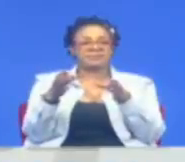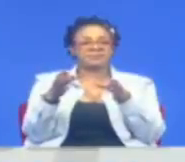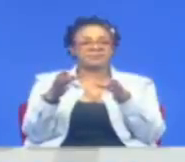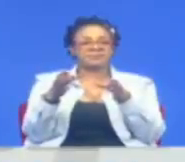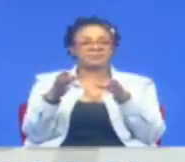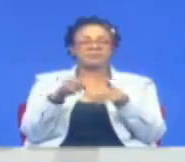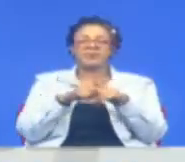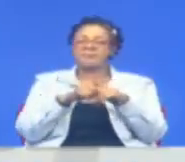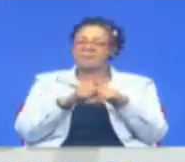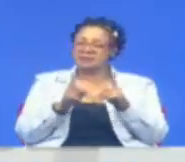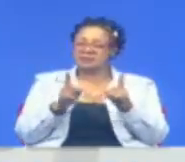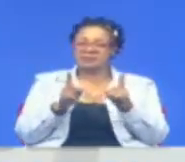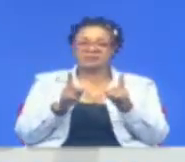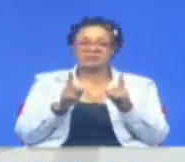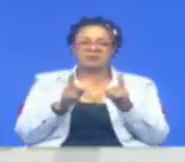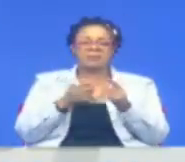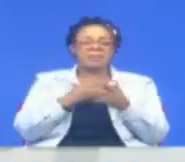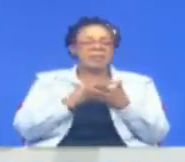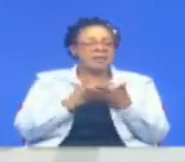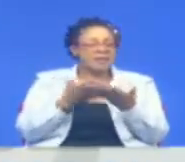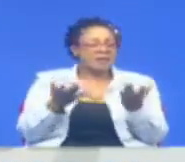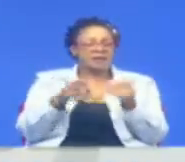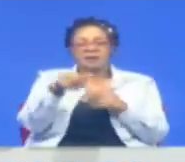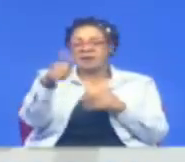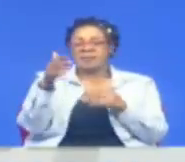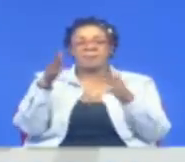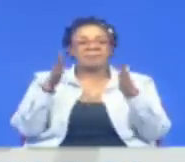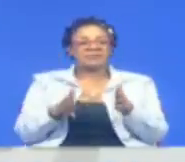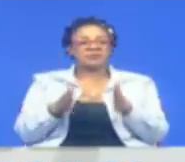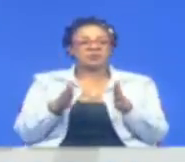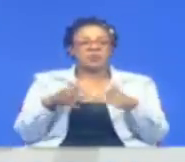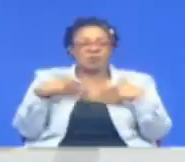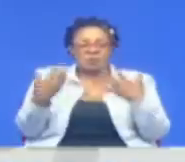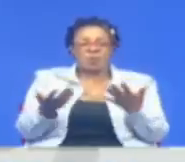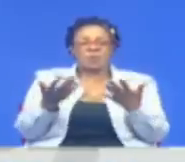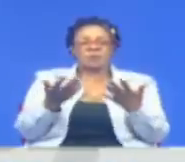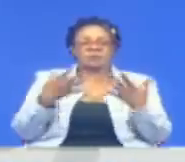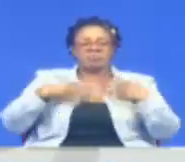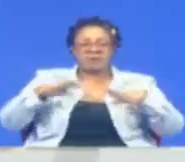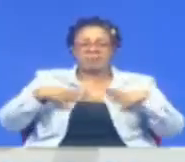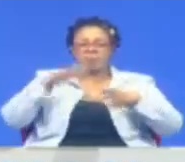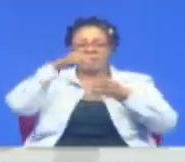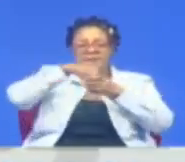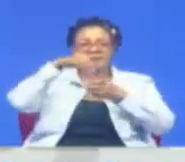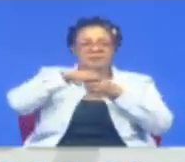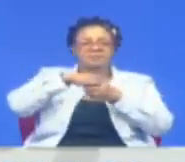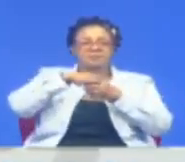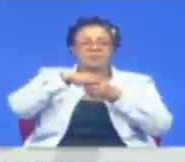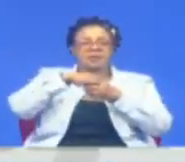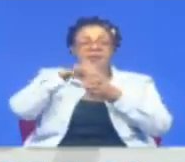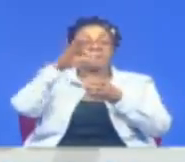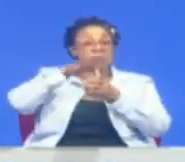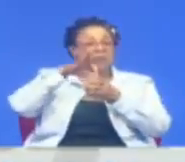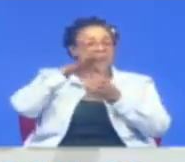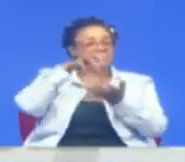But any act of hooliganism within the polling stations